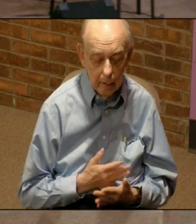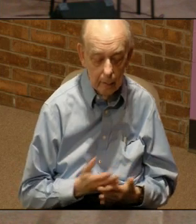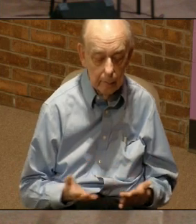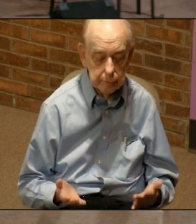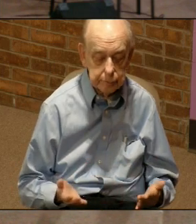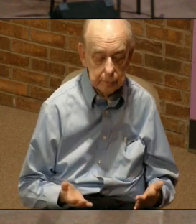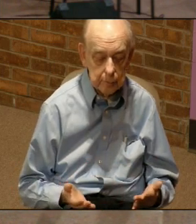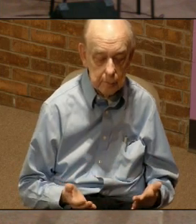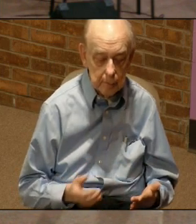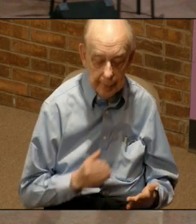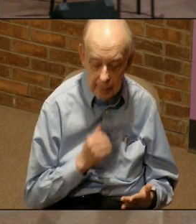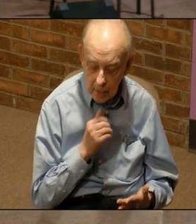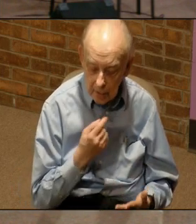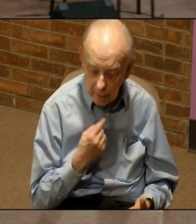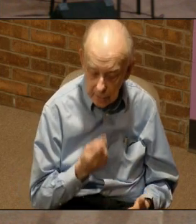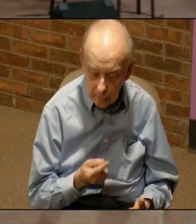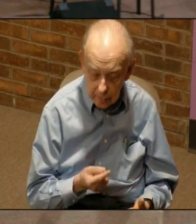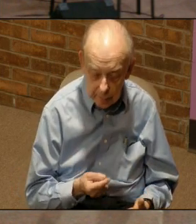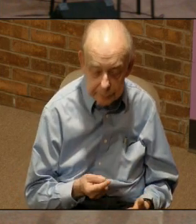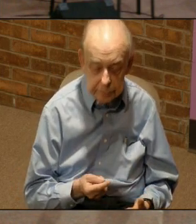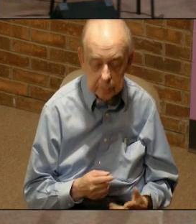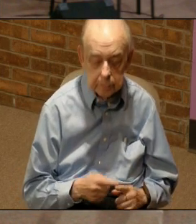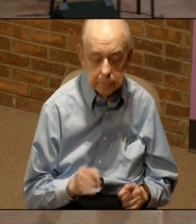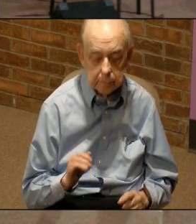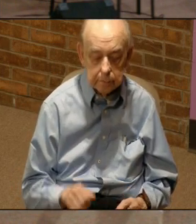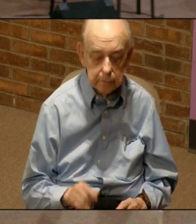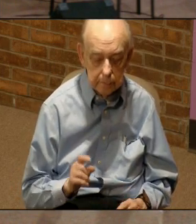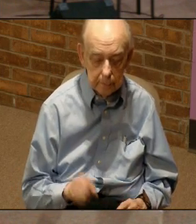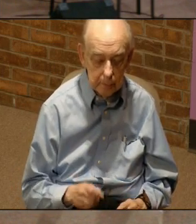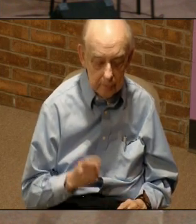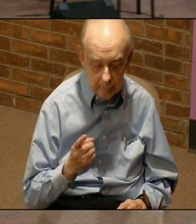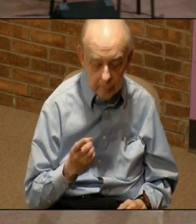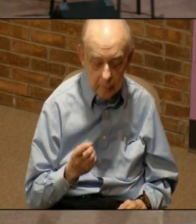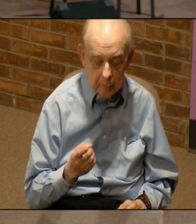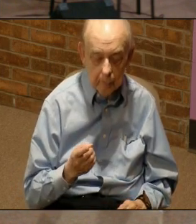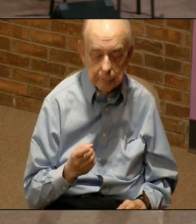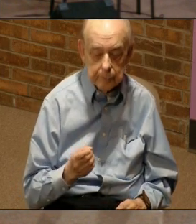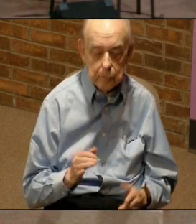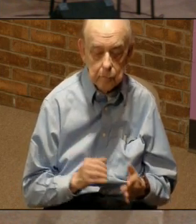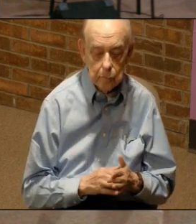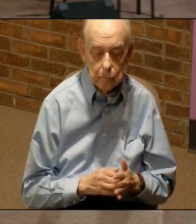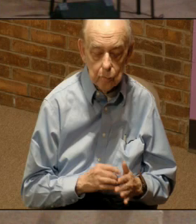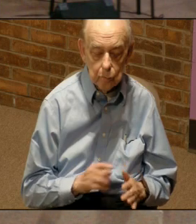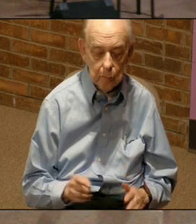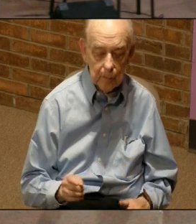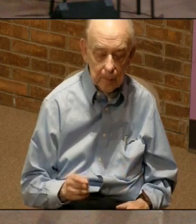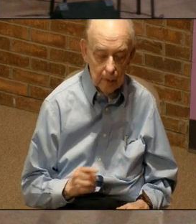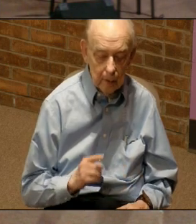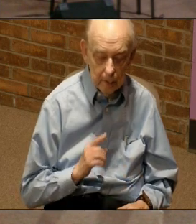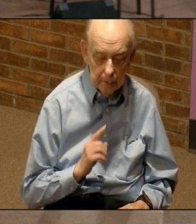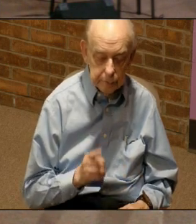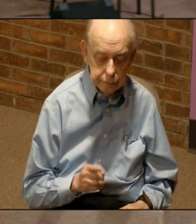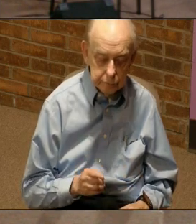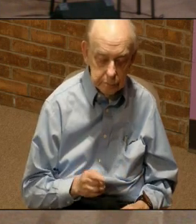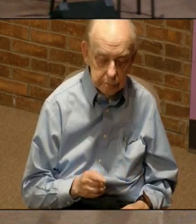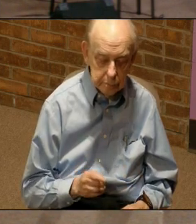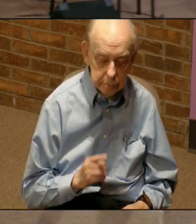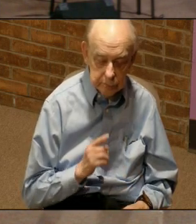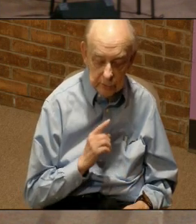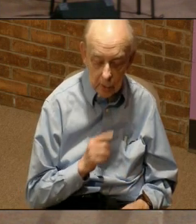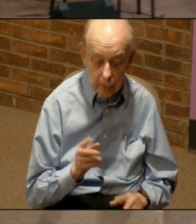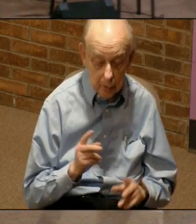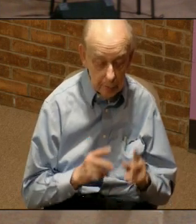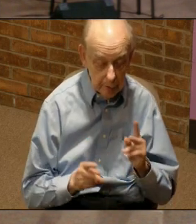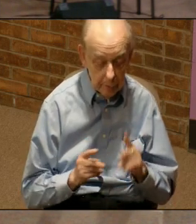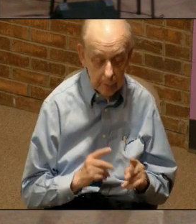things that are untold. But yet you need to understand that these are going to be real